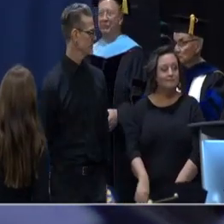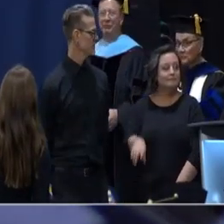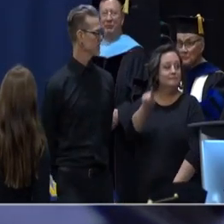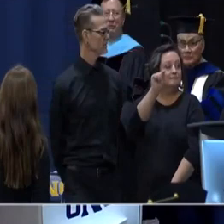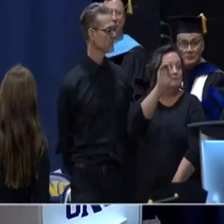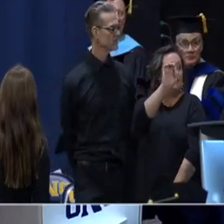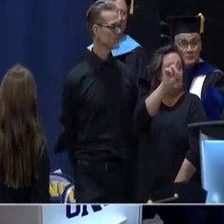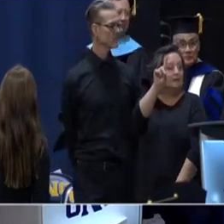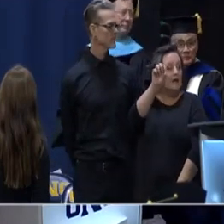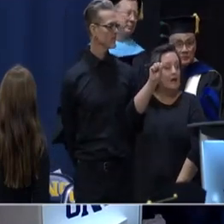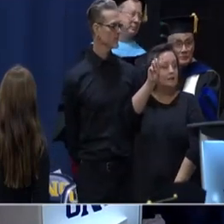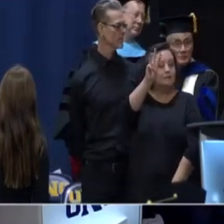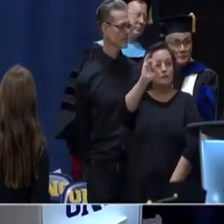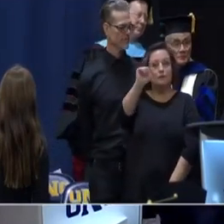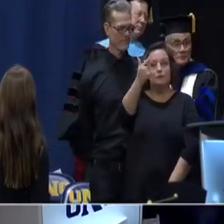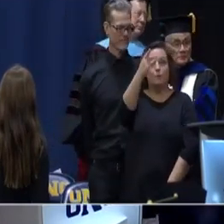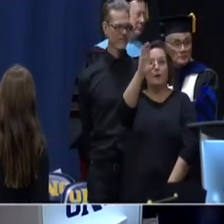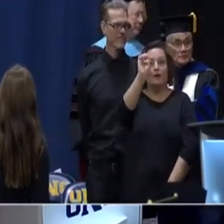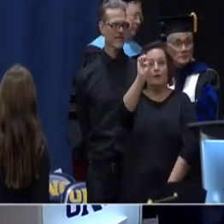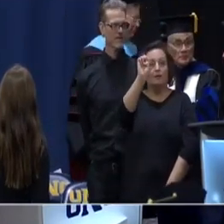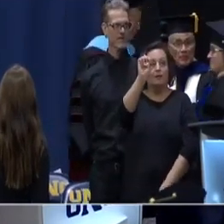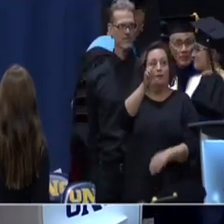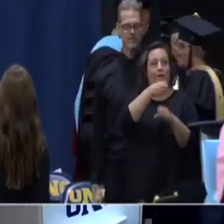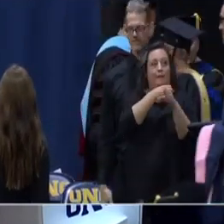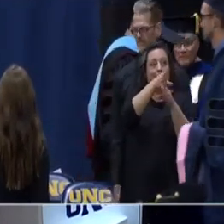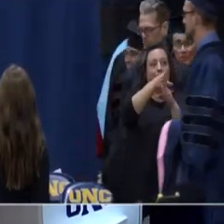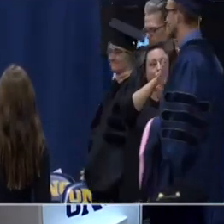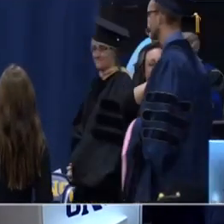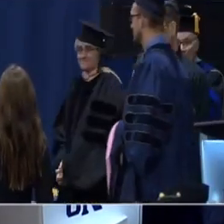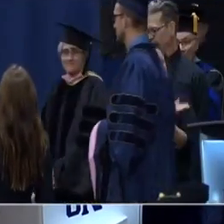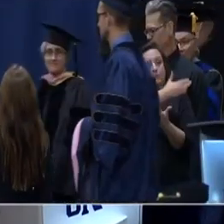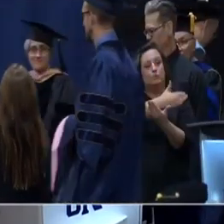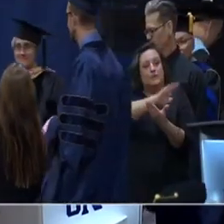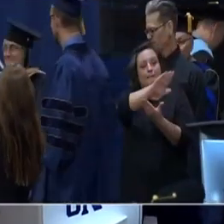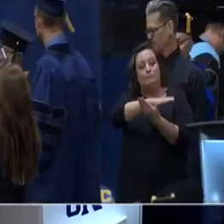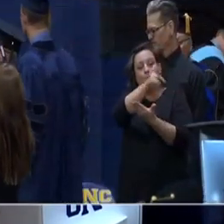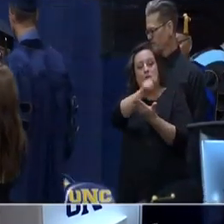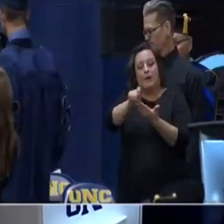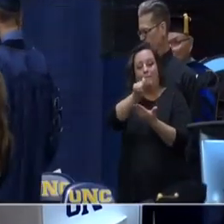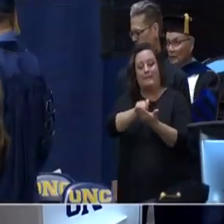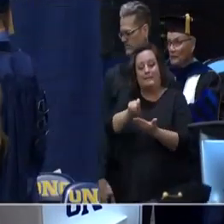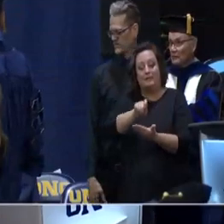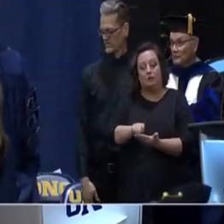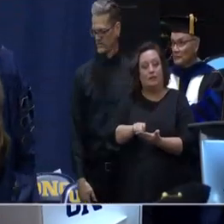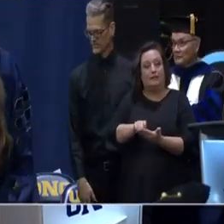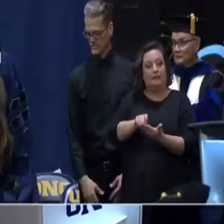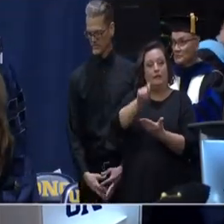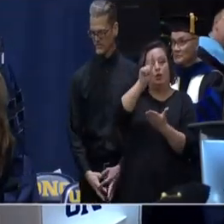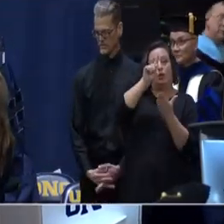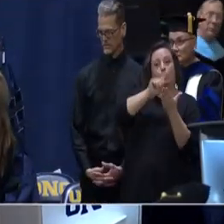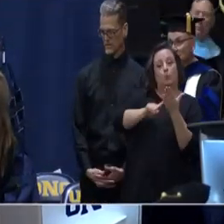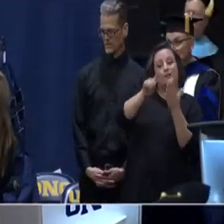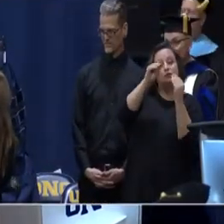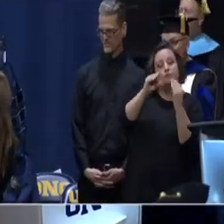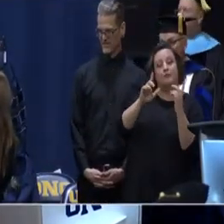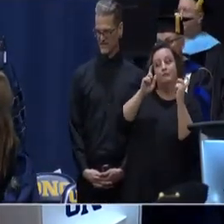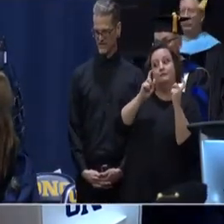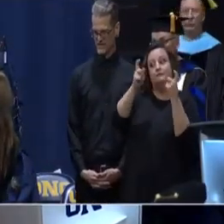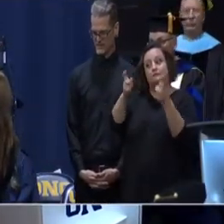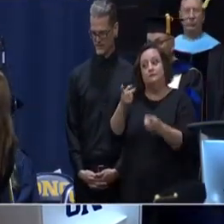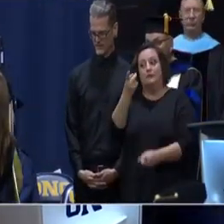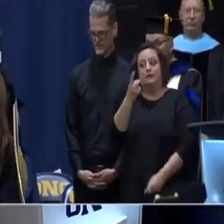Swingle. Todd Swingle's major is music composition. Dr. Swingle is being hooded by research professor, Dr.